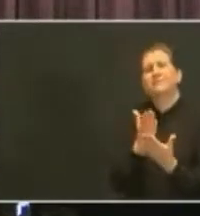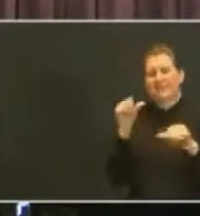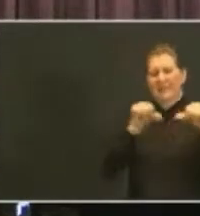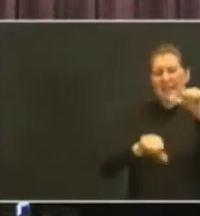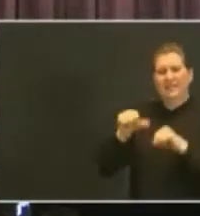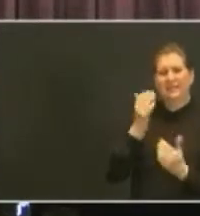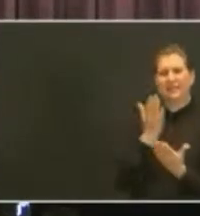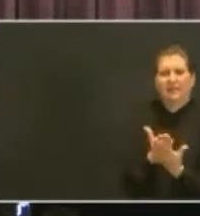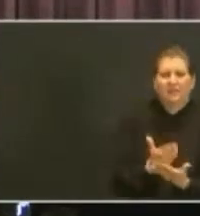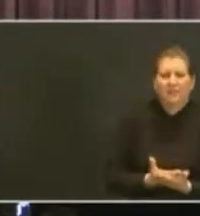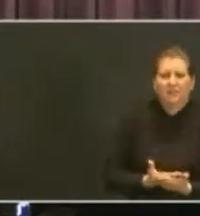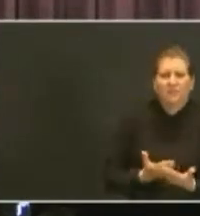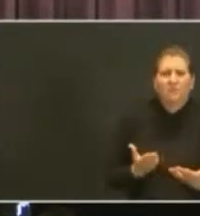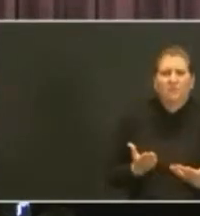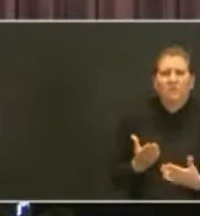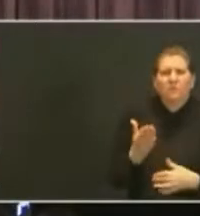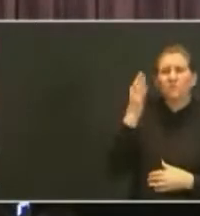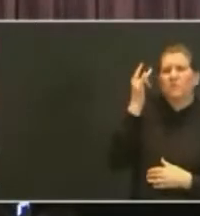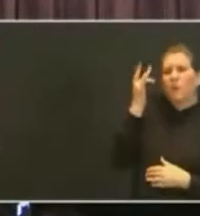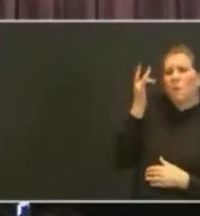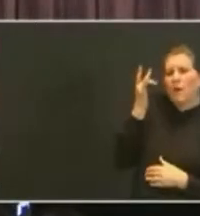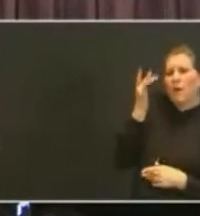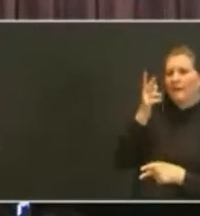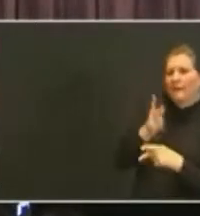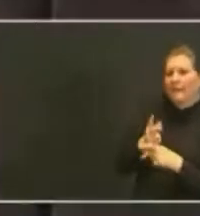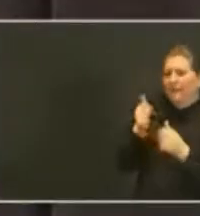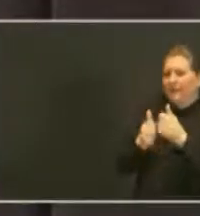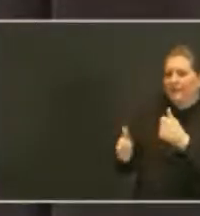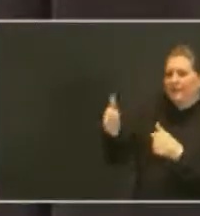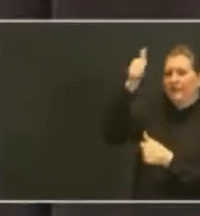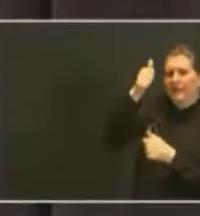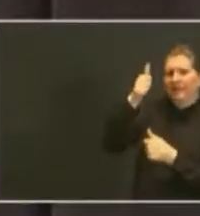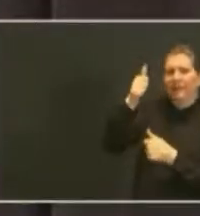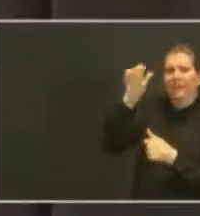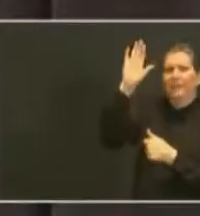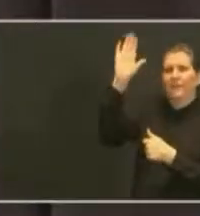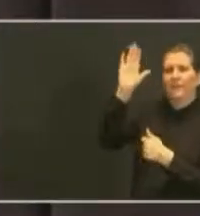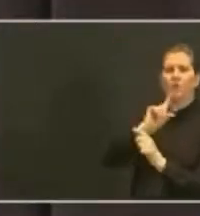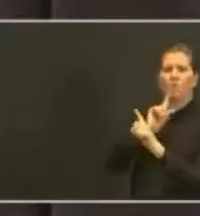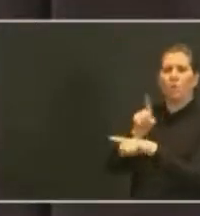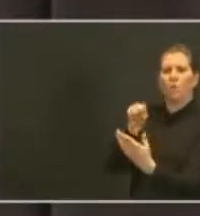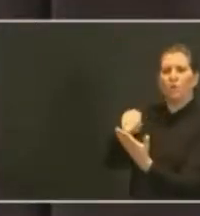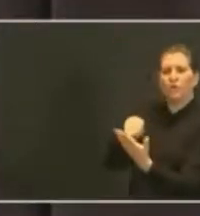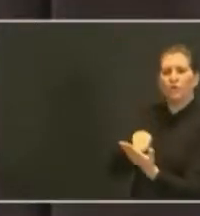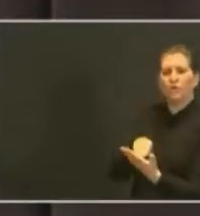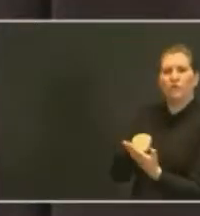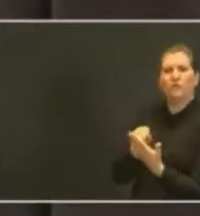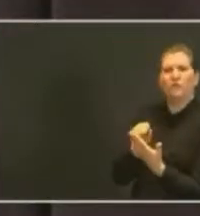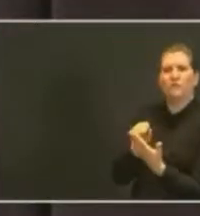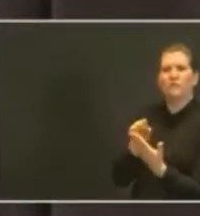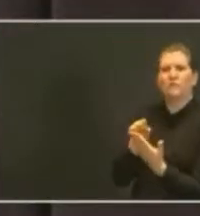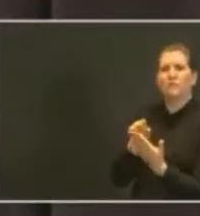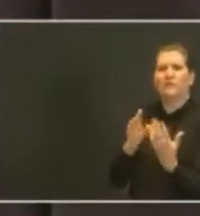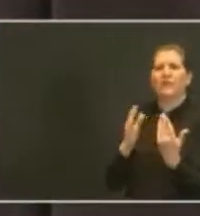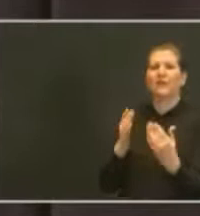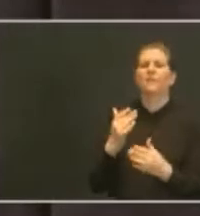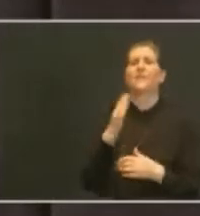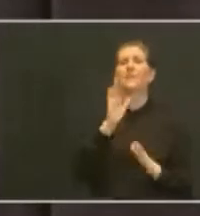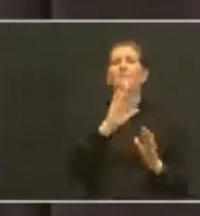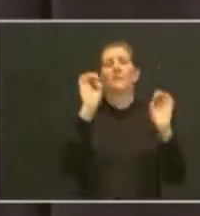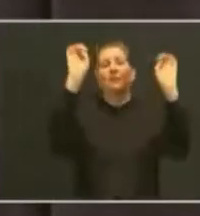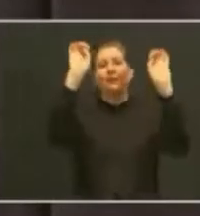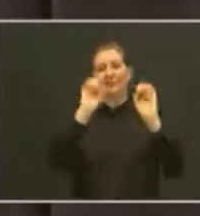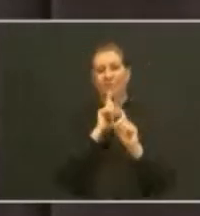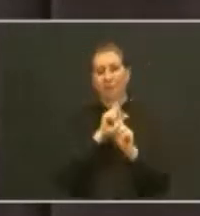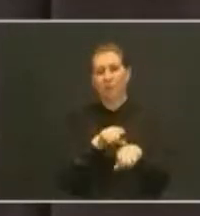another month, maybe long after you're gone? We have been concerned. The emergency order, I'm sorry, the executive order. Yeah, we have been